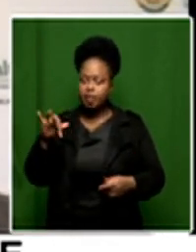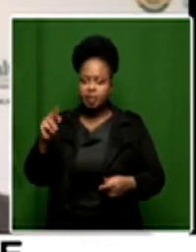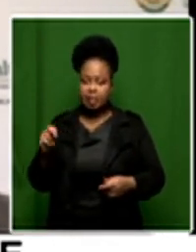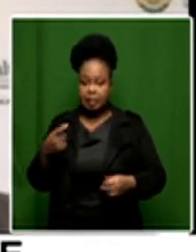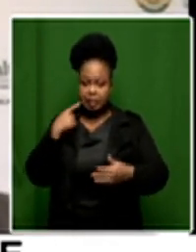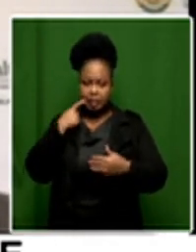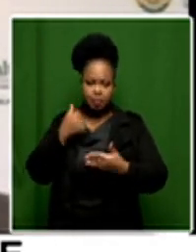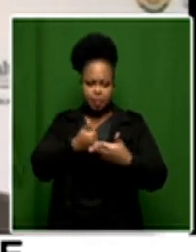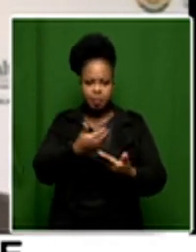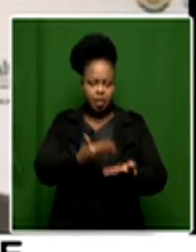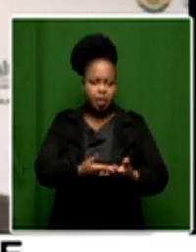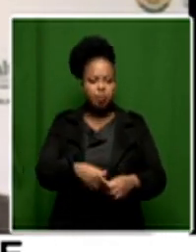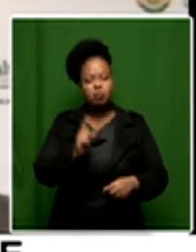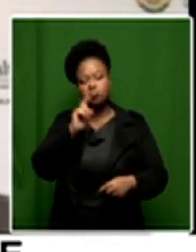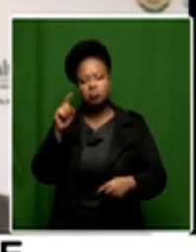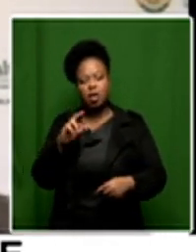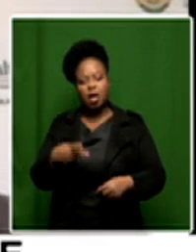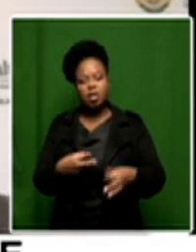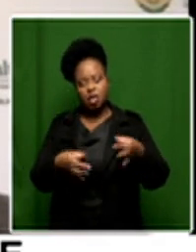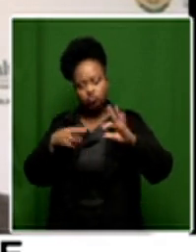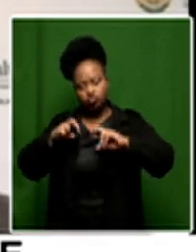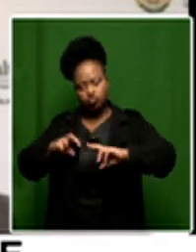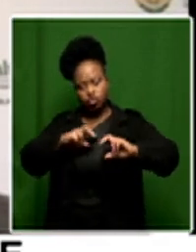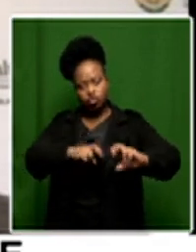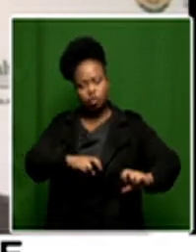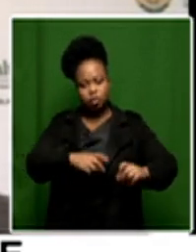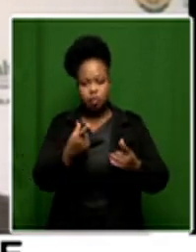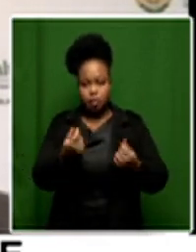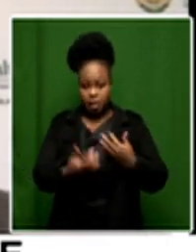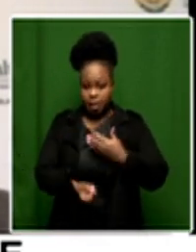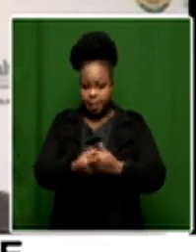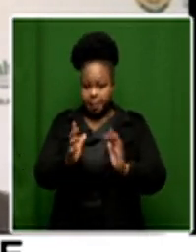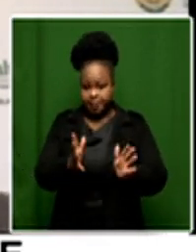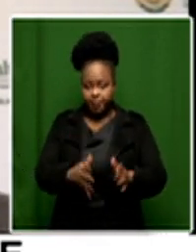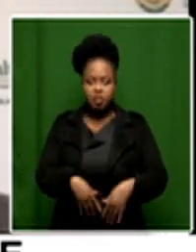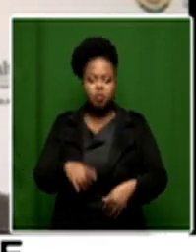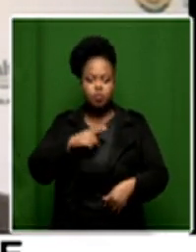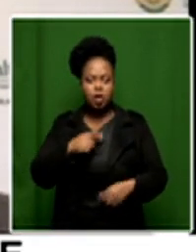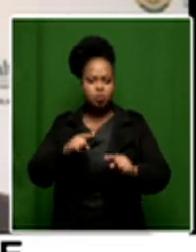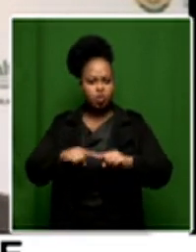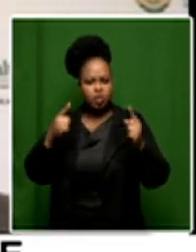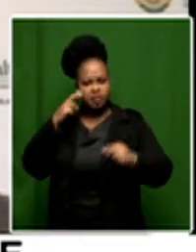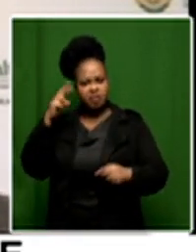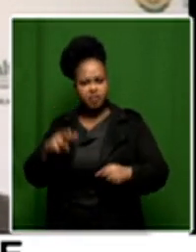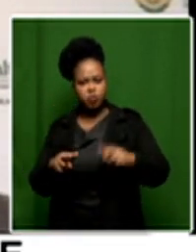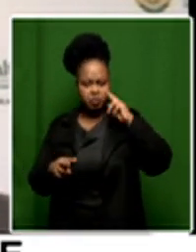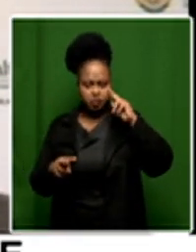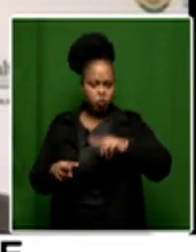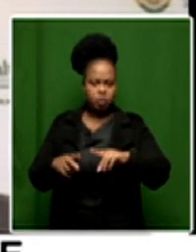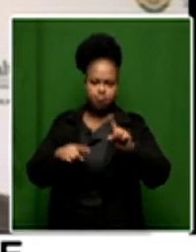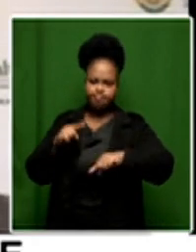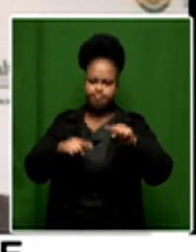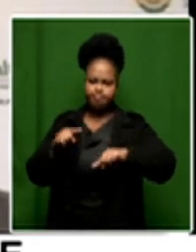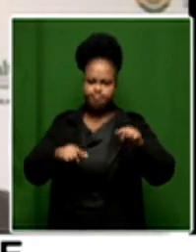Ivermectin. And then a number of other papers, research that was done, was actually giving different views about it.